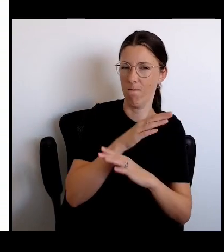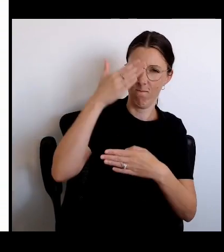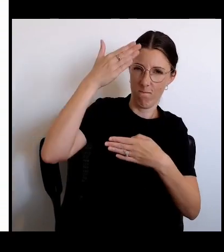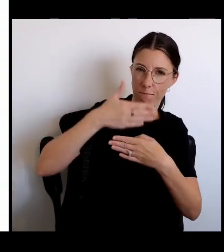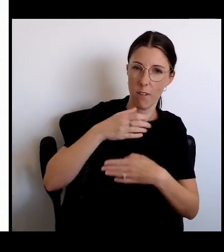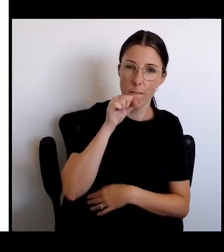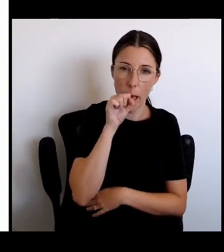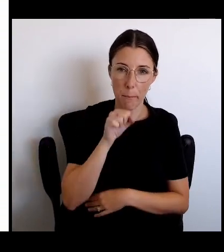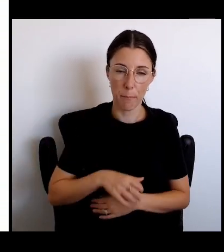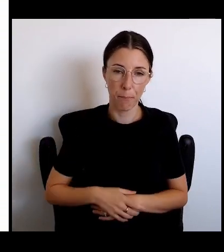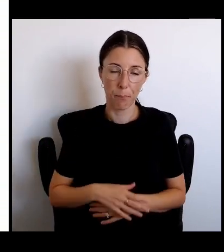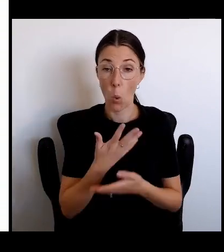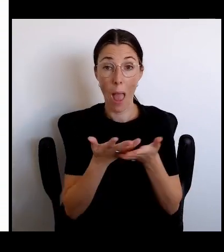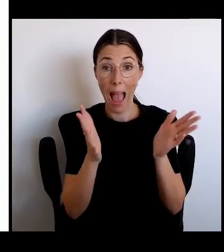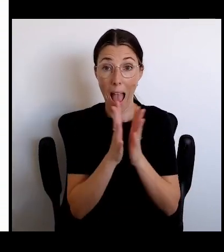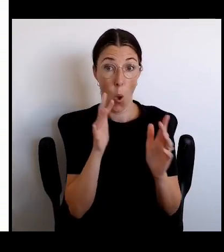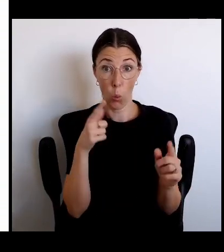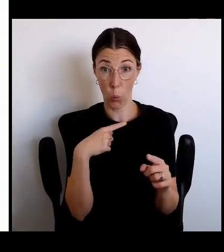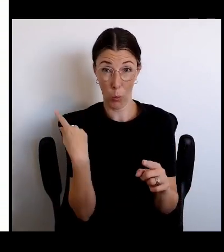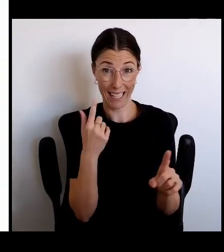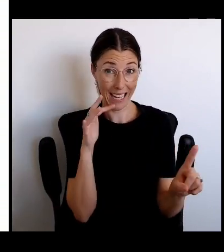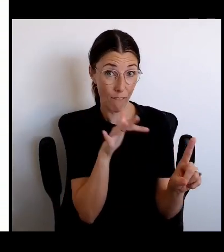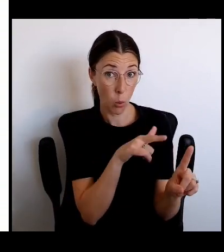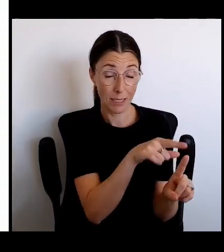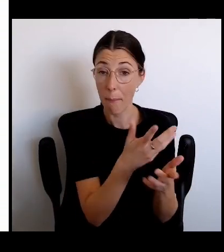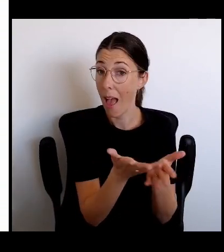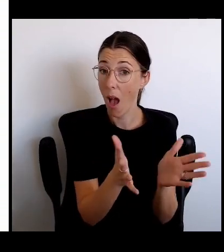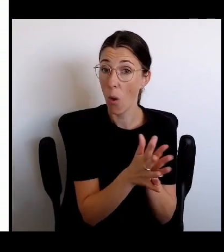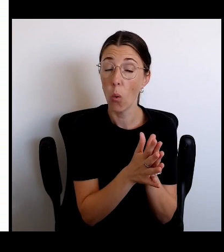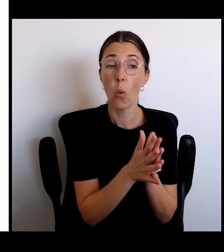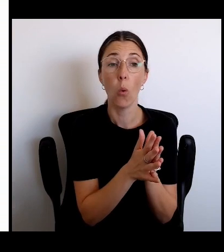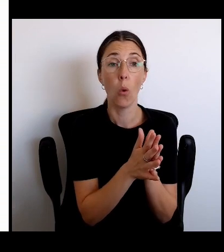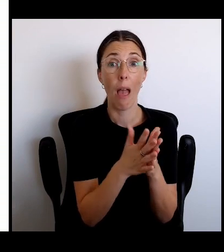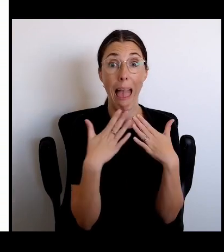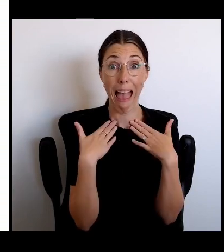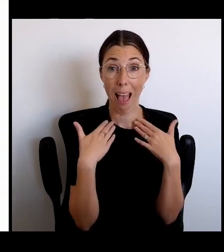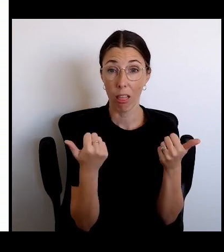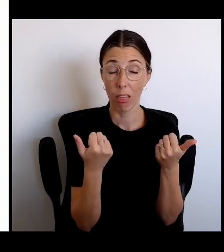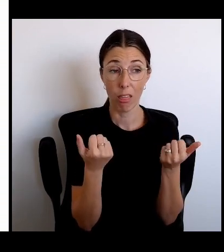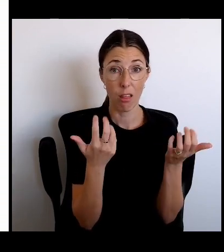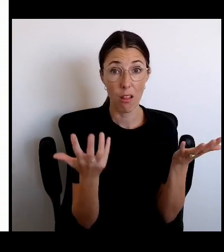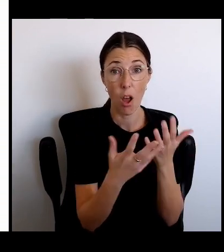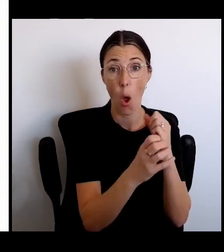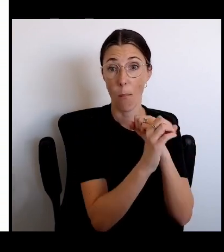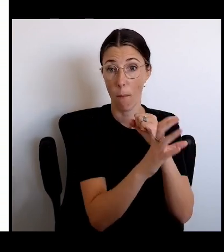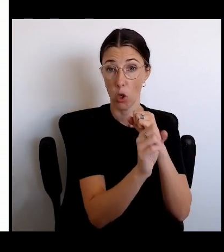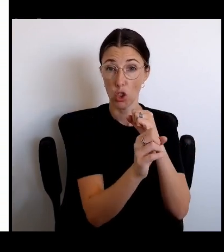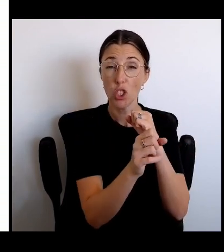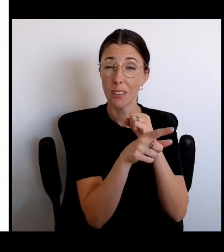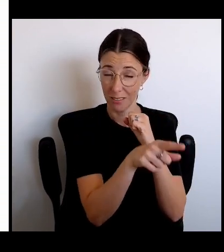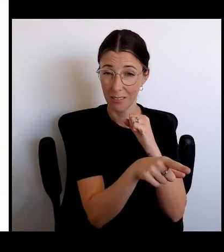rejectors. Really, our goals in terms of health promotion and social marketing for this segment is one of